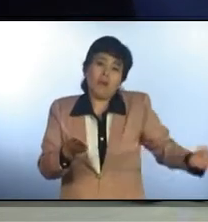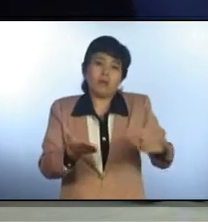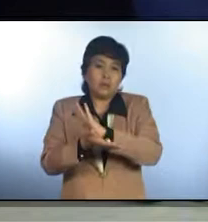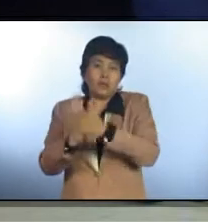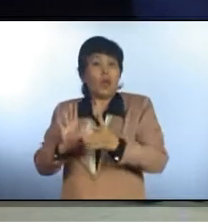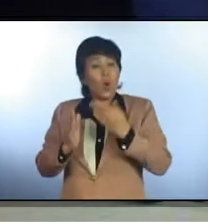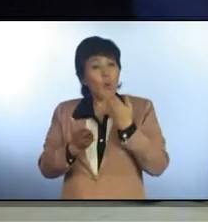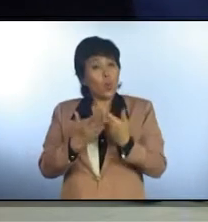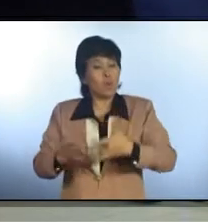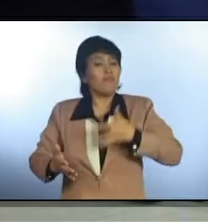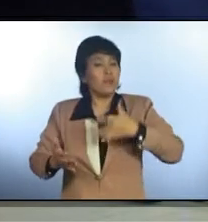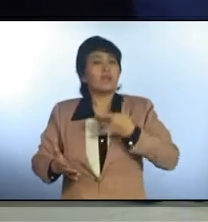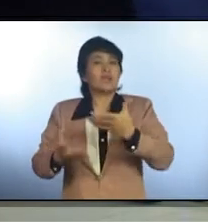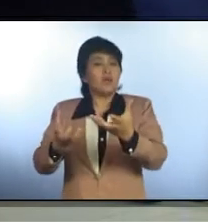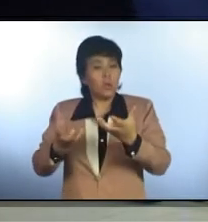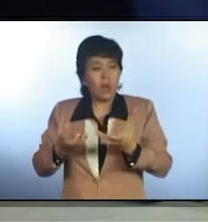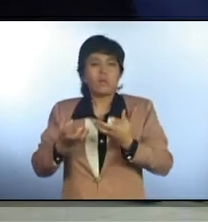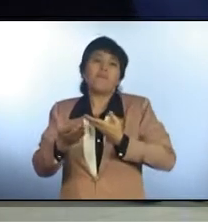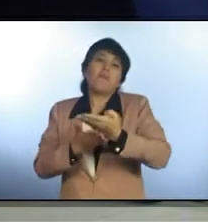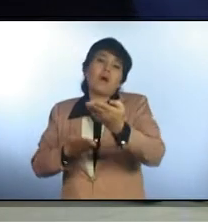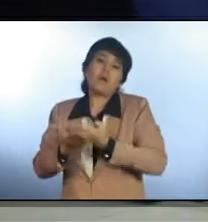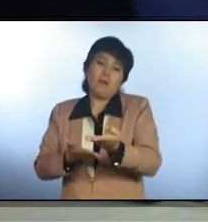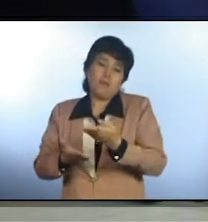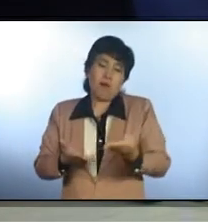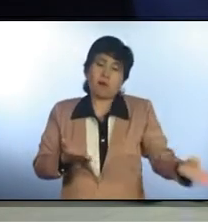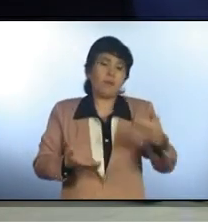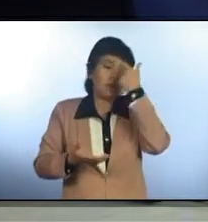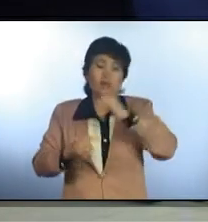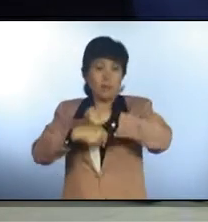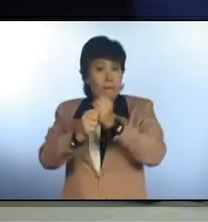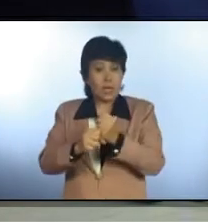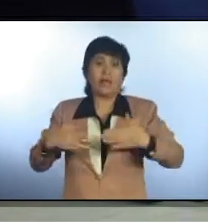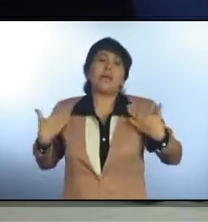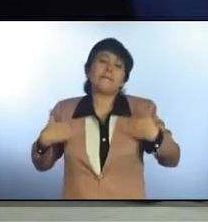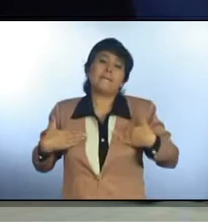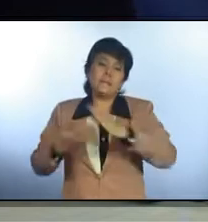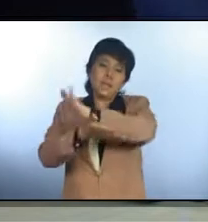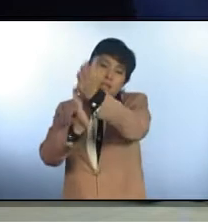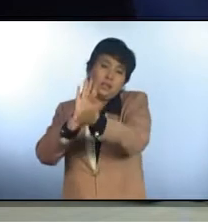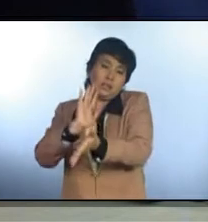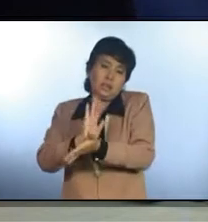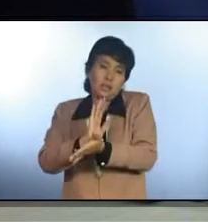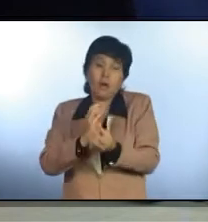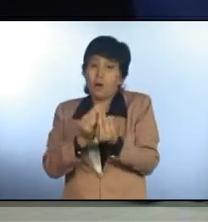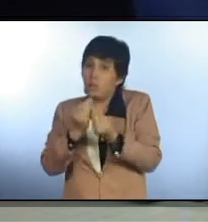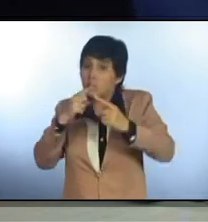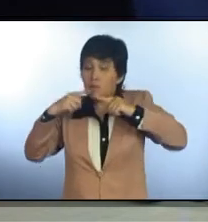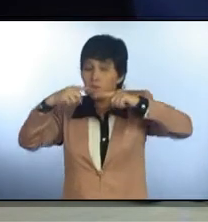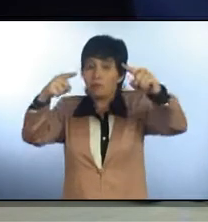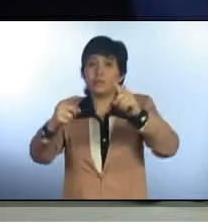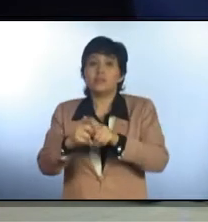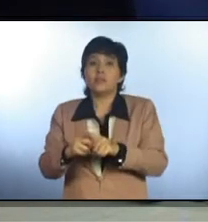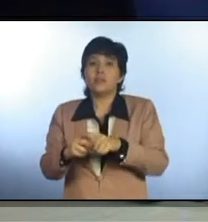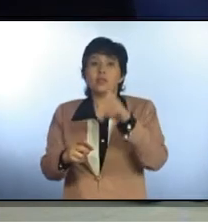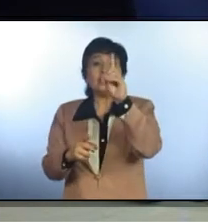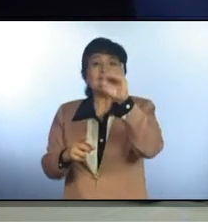feelings. Mostly, they want you to buy their products because it makes you happy. In terms, most famous one is the